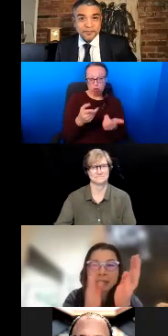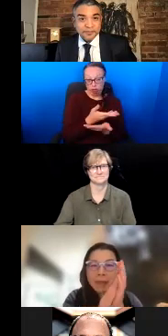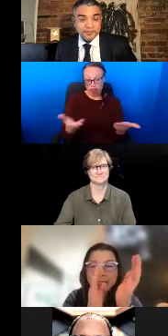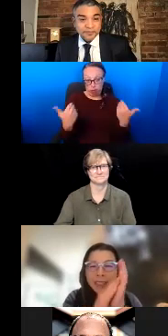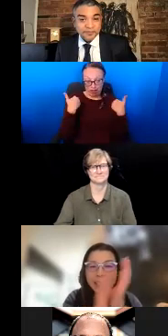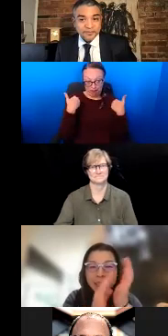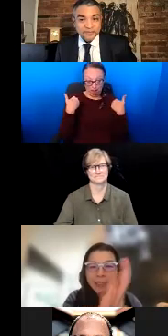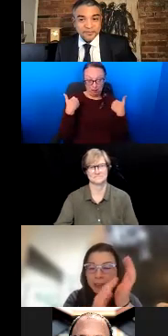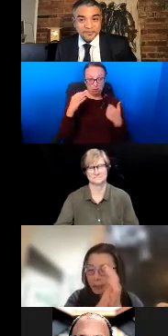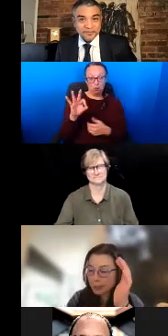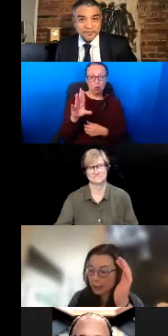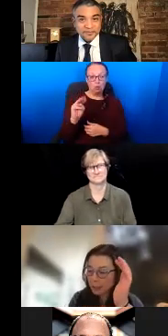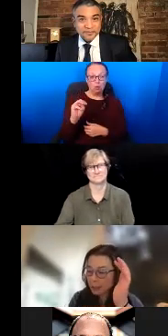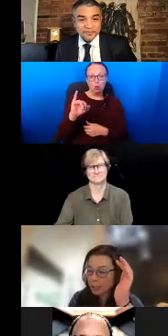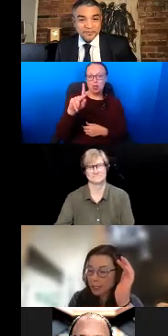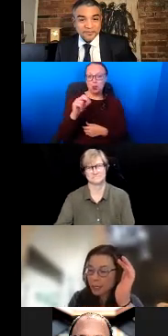Thank you very much.